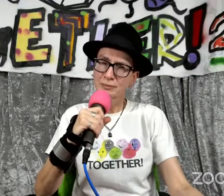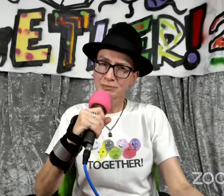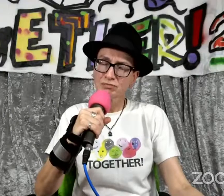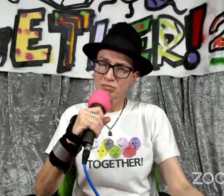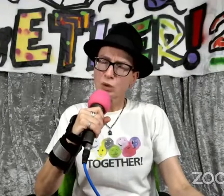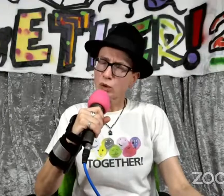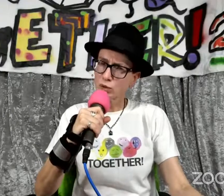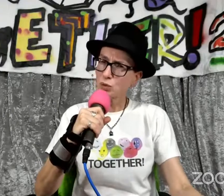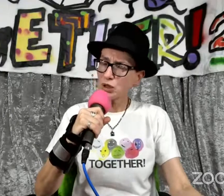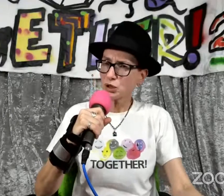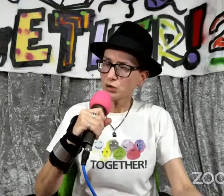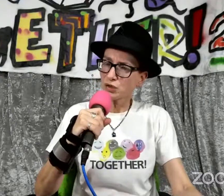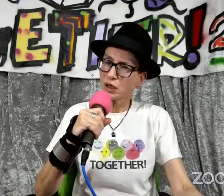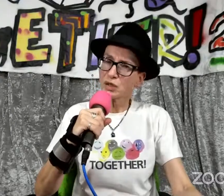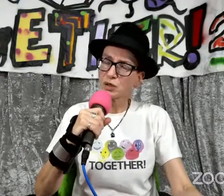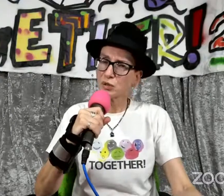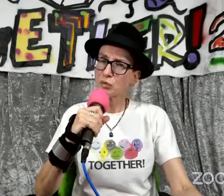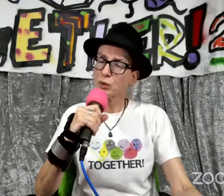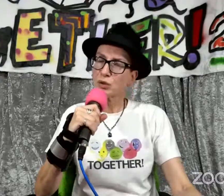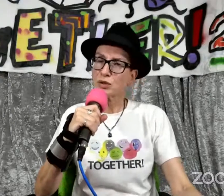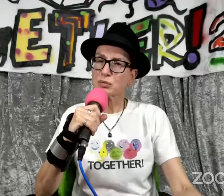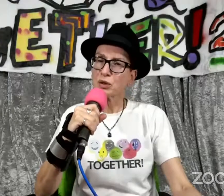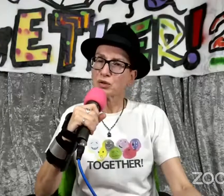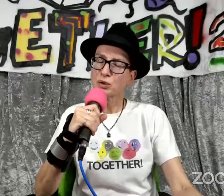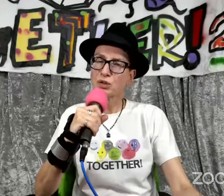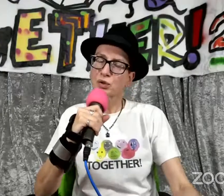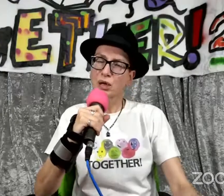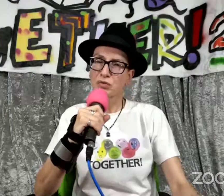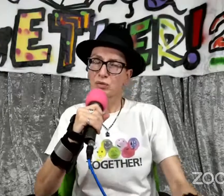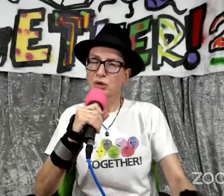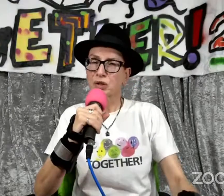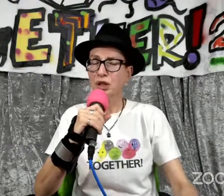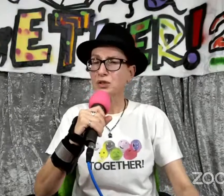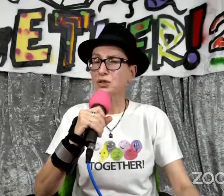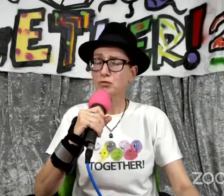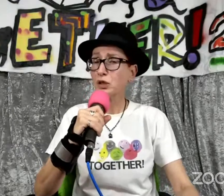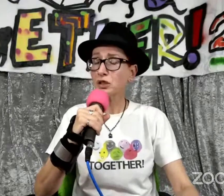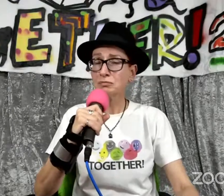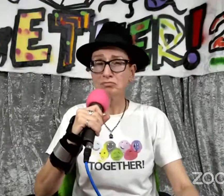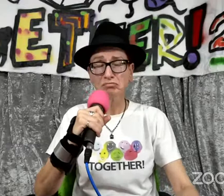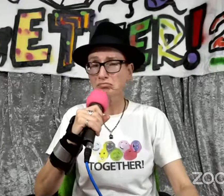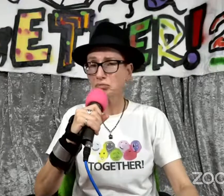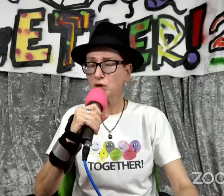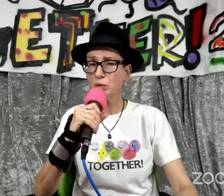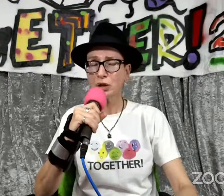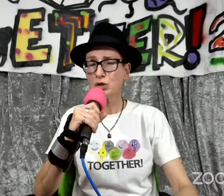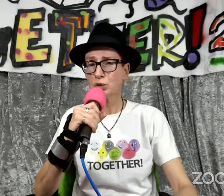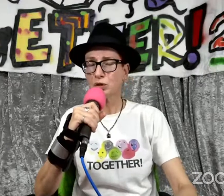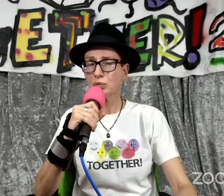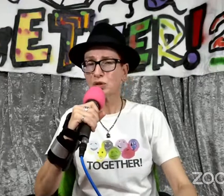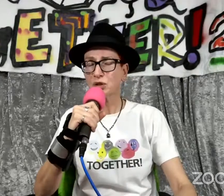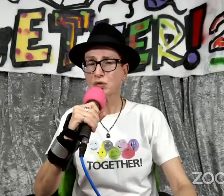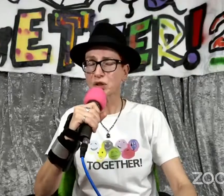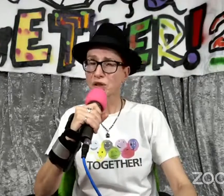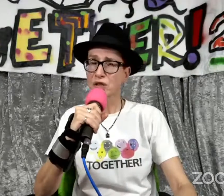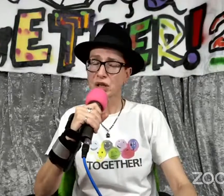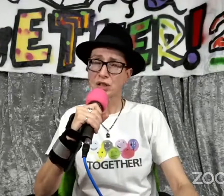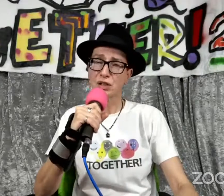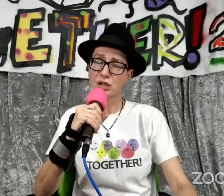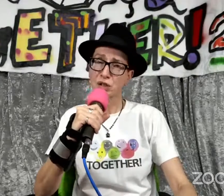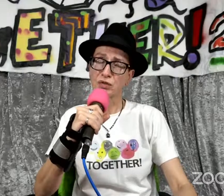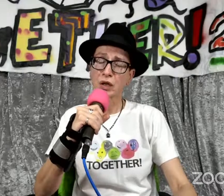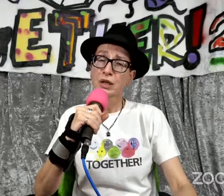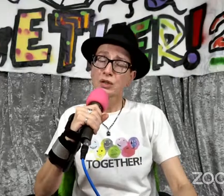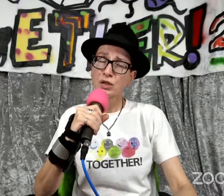and we'll switch it off at some point, but not till everybody has really just about enjoyed themselves and